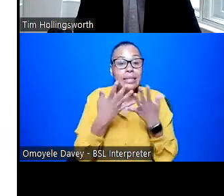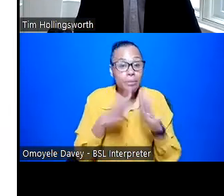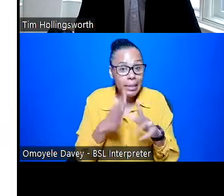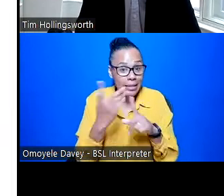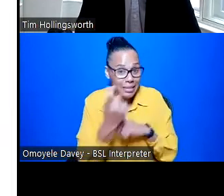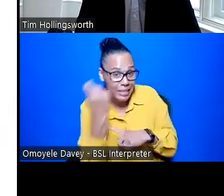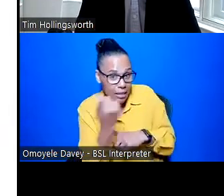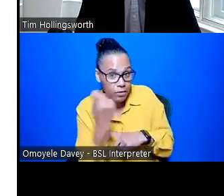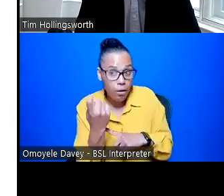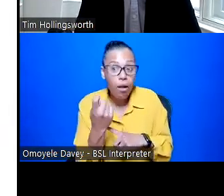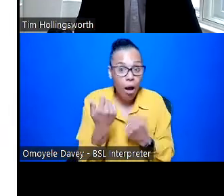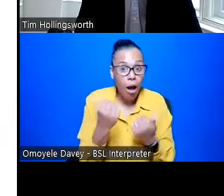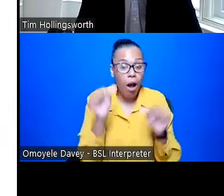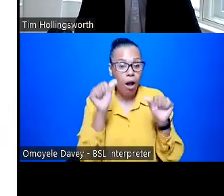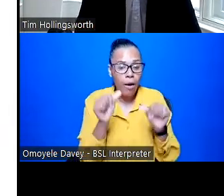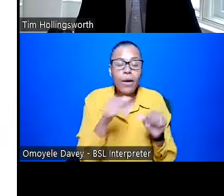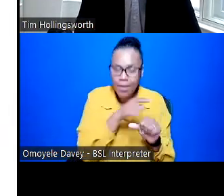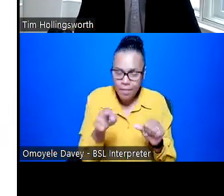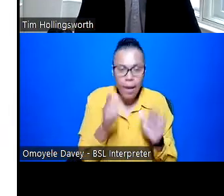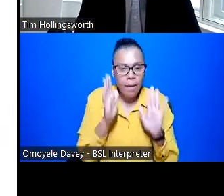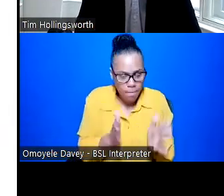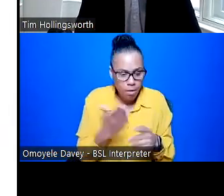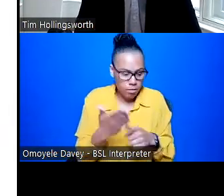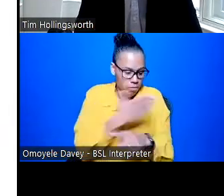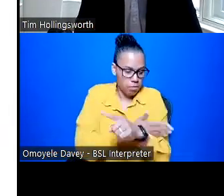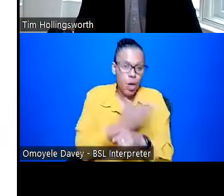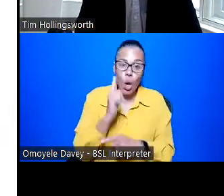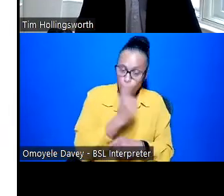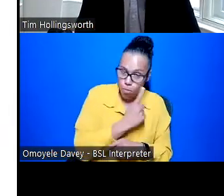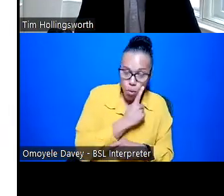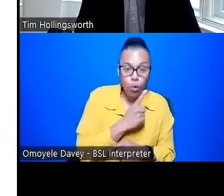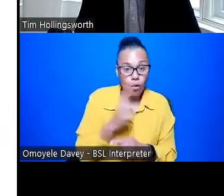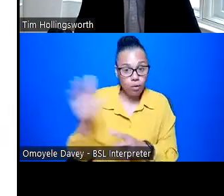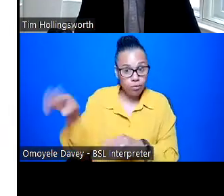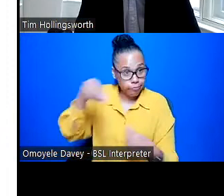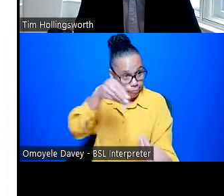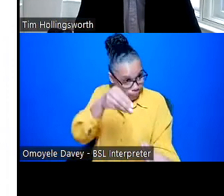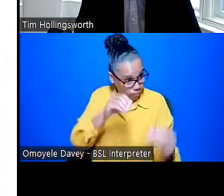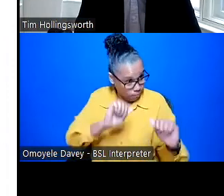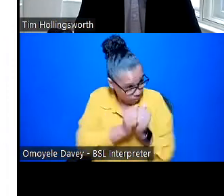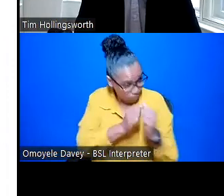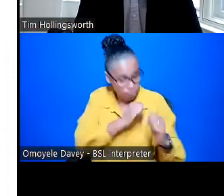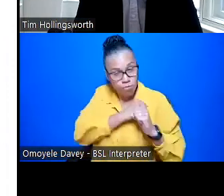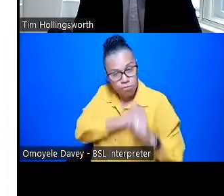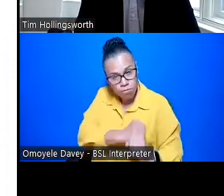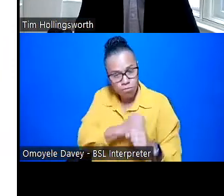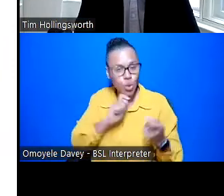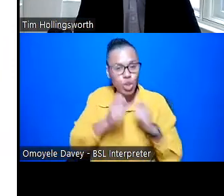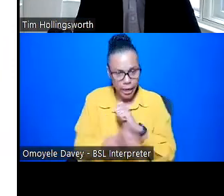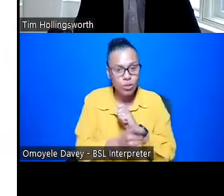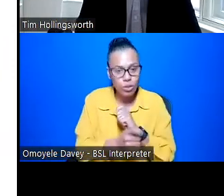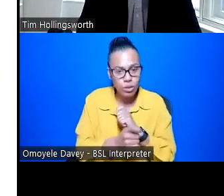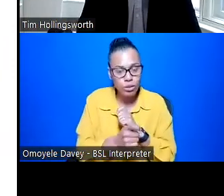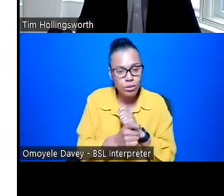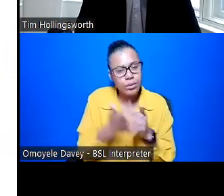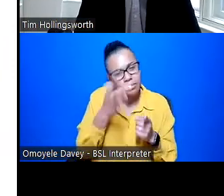their application has had to demonstrate their commitment to our agenda and their commitment to change, and particularly the work